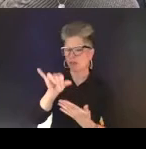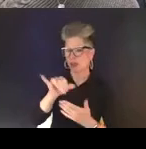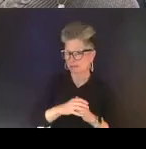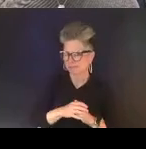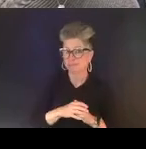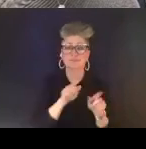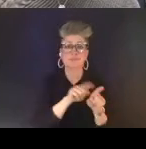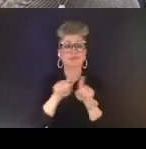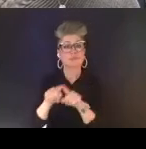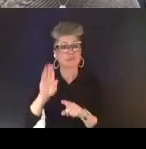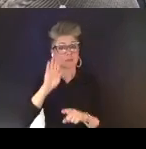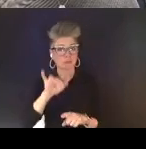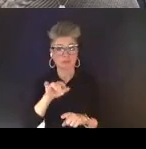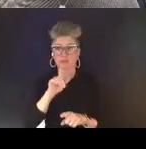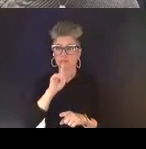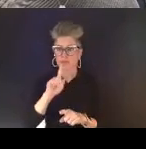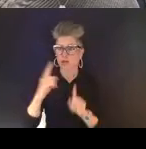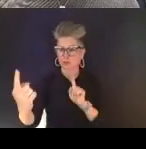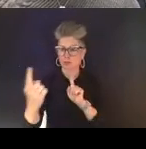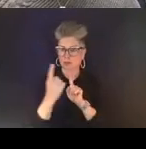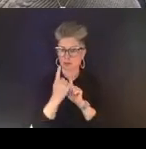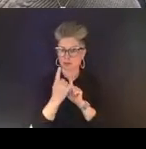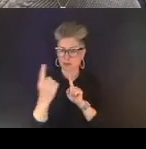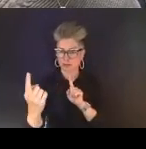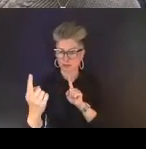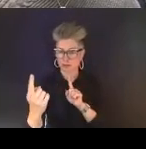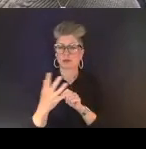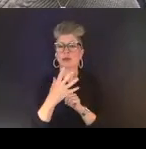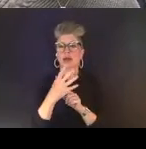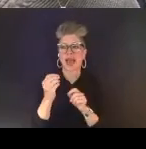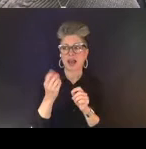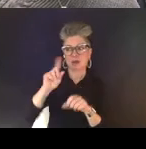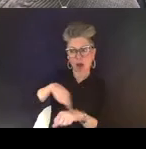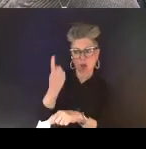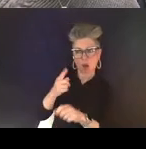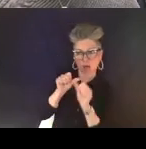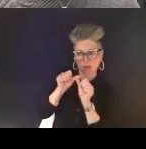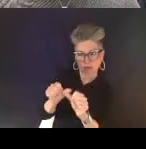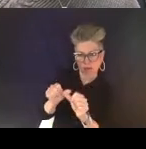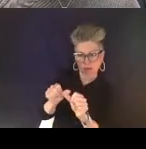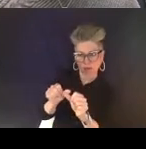also recognize that there's a proximity and a duration of exposure, which means that if